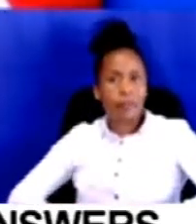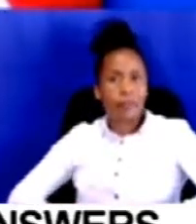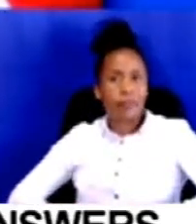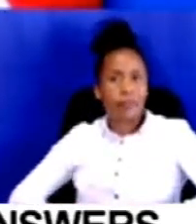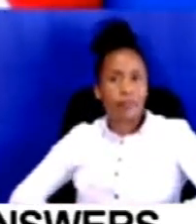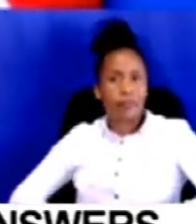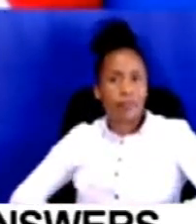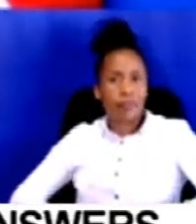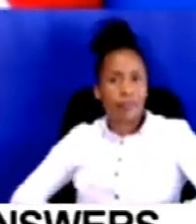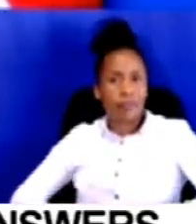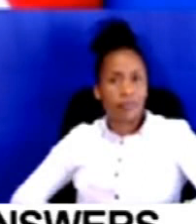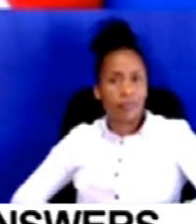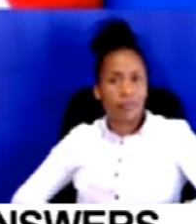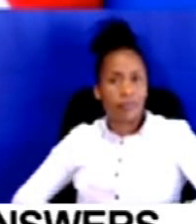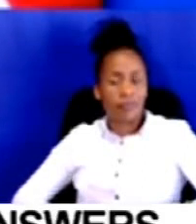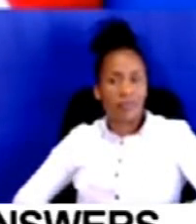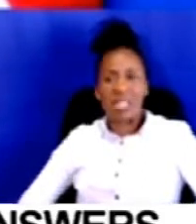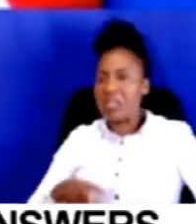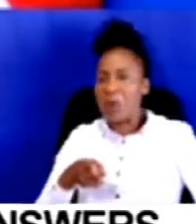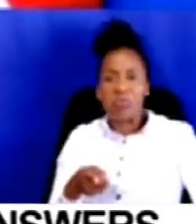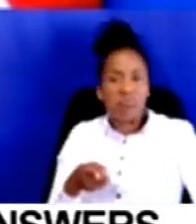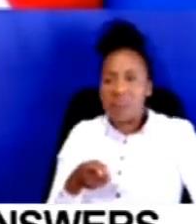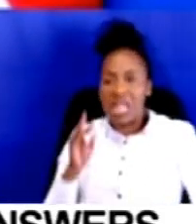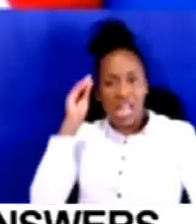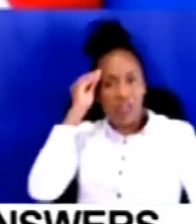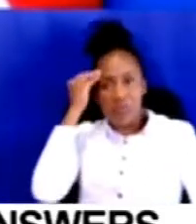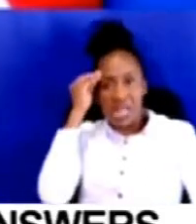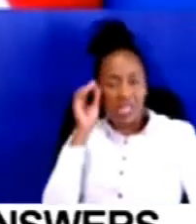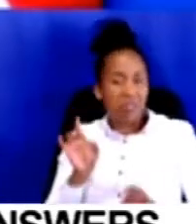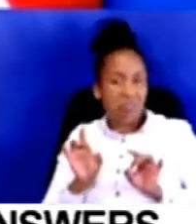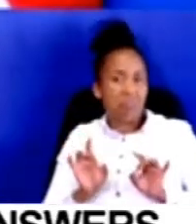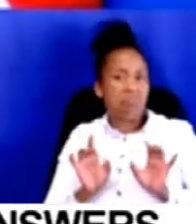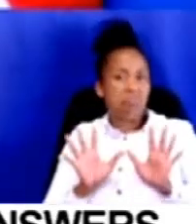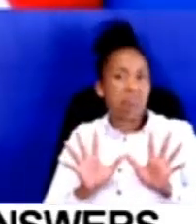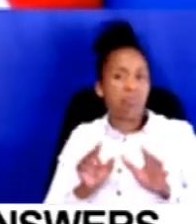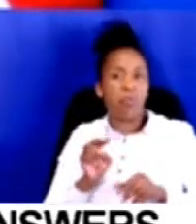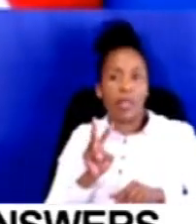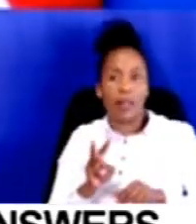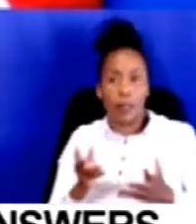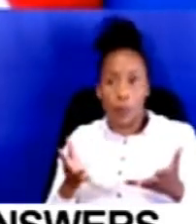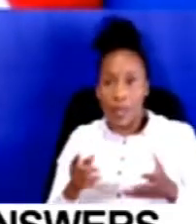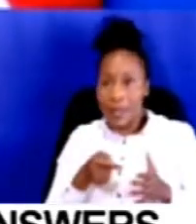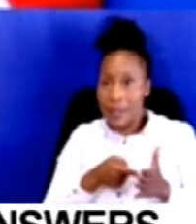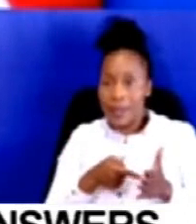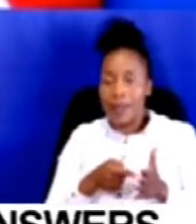they will get disinterested to the democratic project.